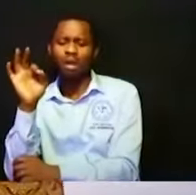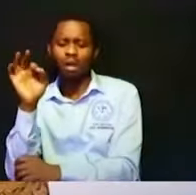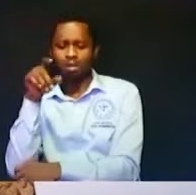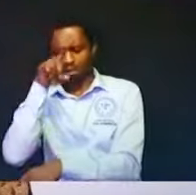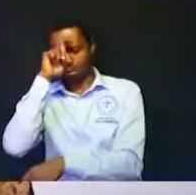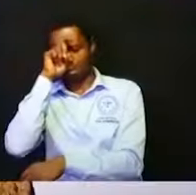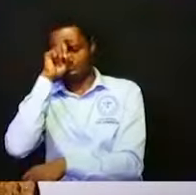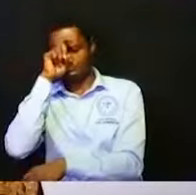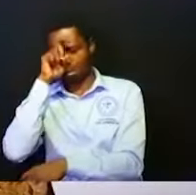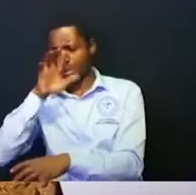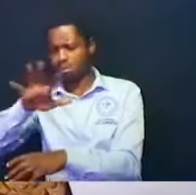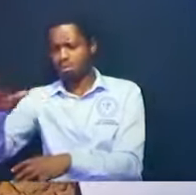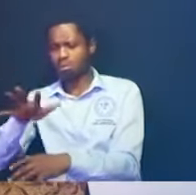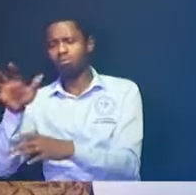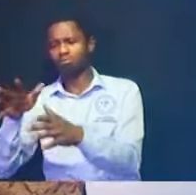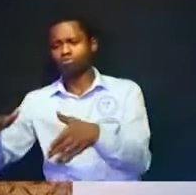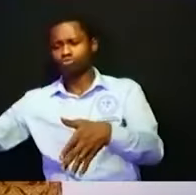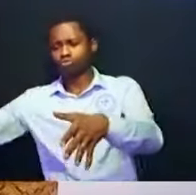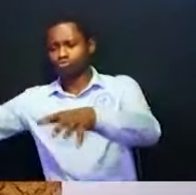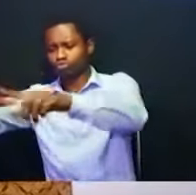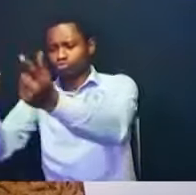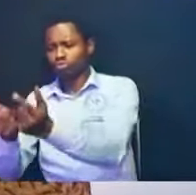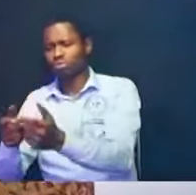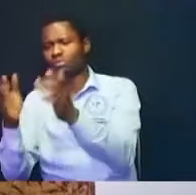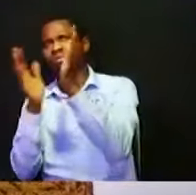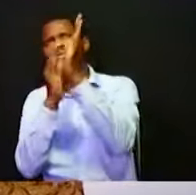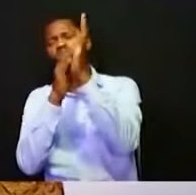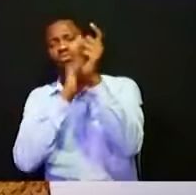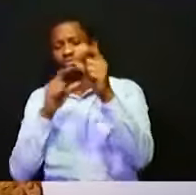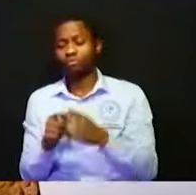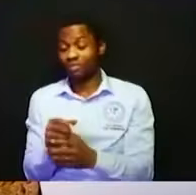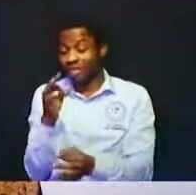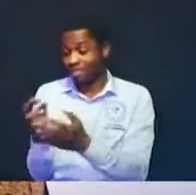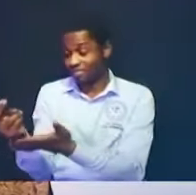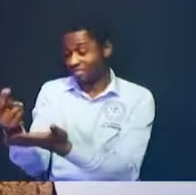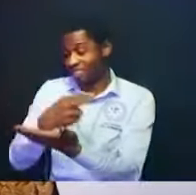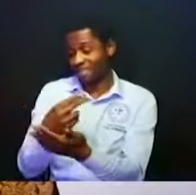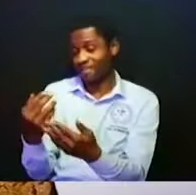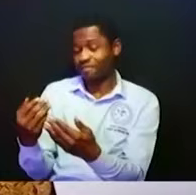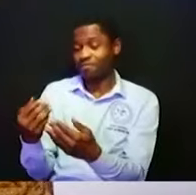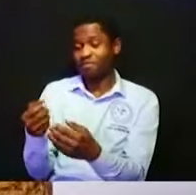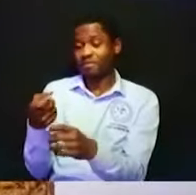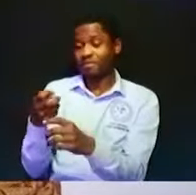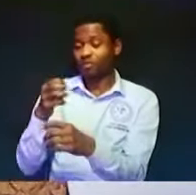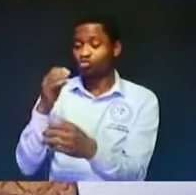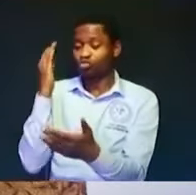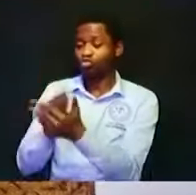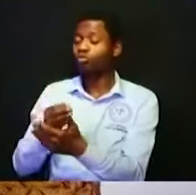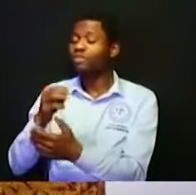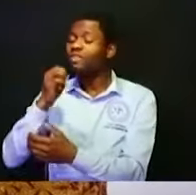Turn from evil and do good. And the people will praise God because of you. Now,